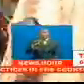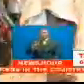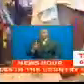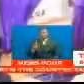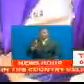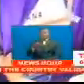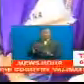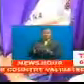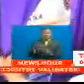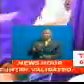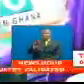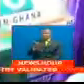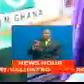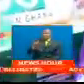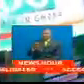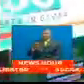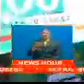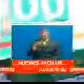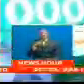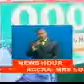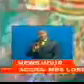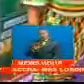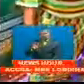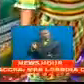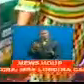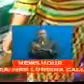USAID, Jim Baver, said the agency is committed to